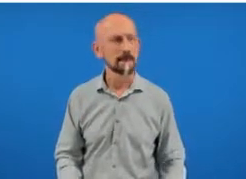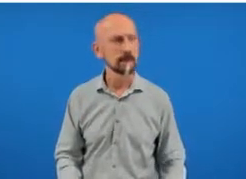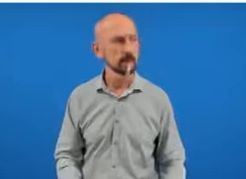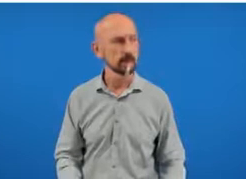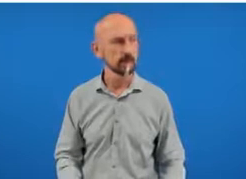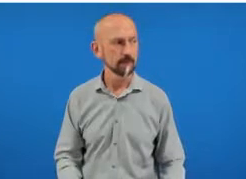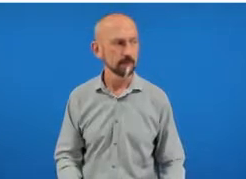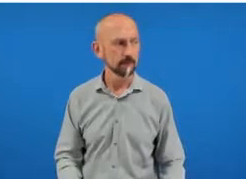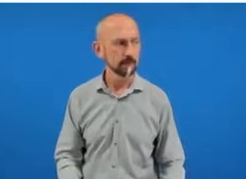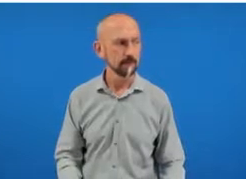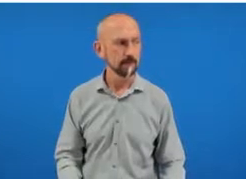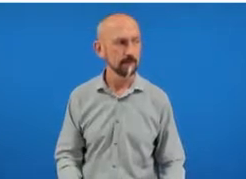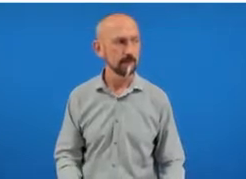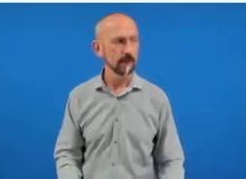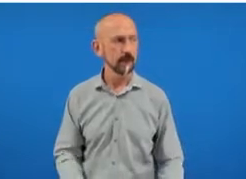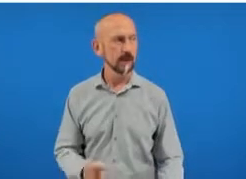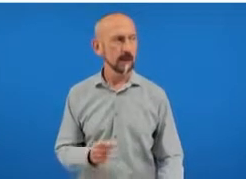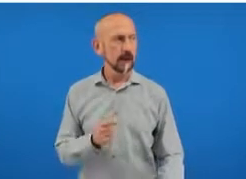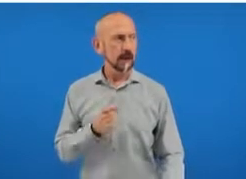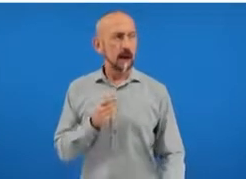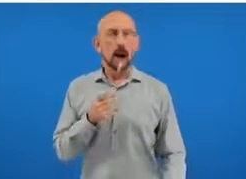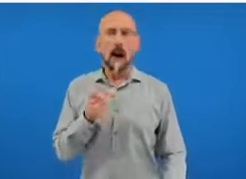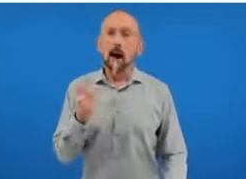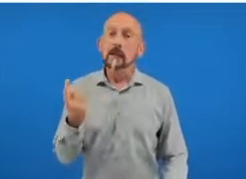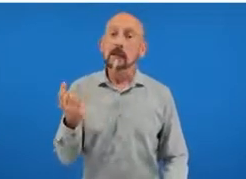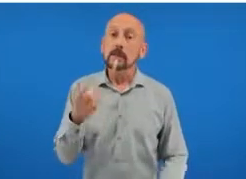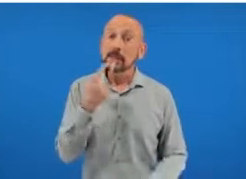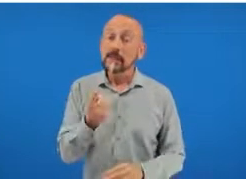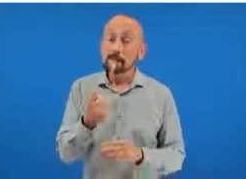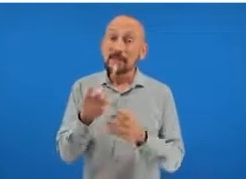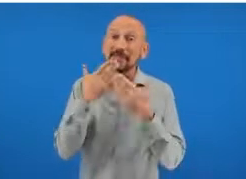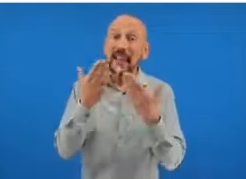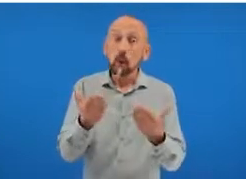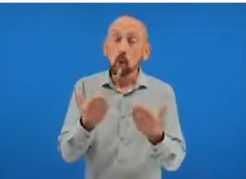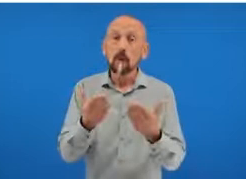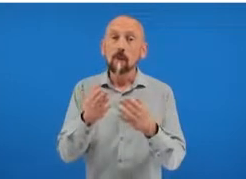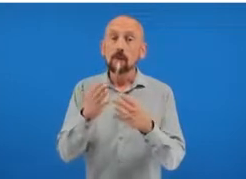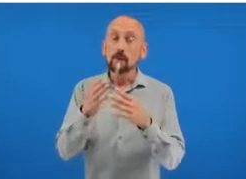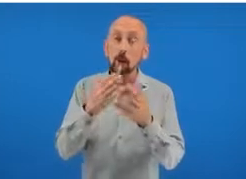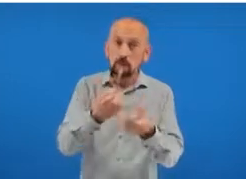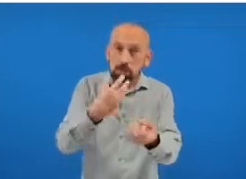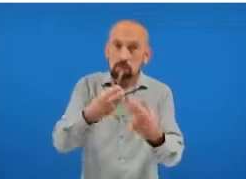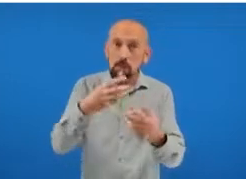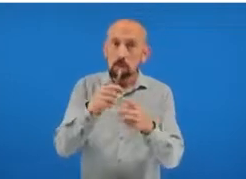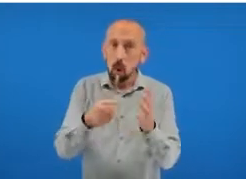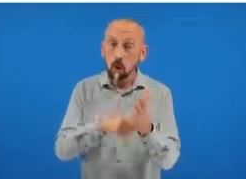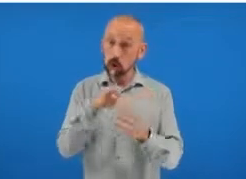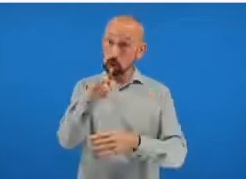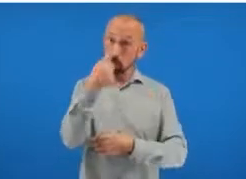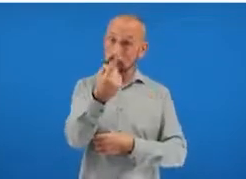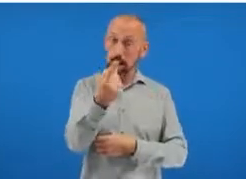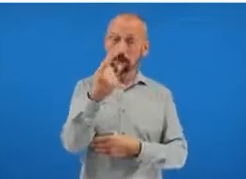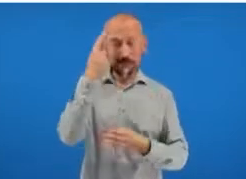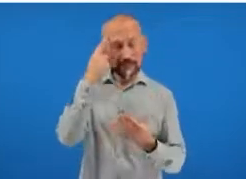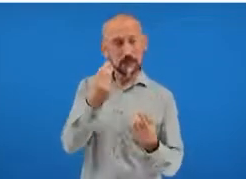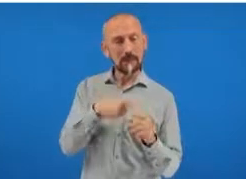Thank you for sharing, Paul. Do you feel that you've ever scored these questionnaires in a way to please a therapist and not reflective of how